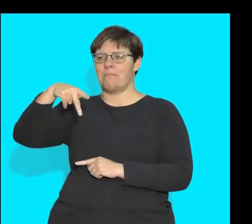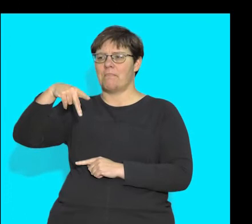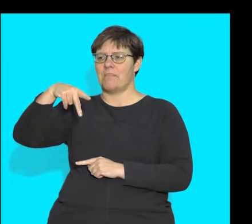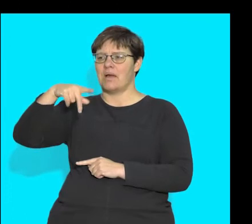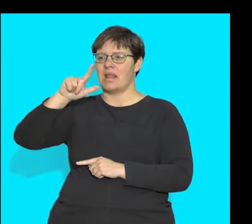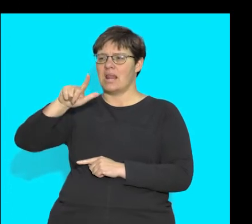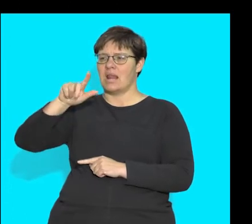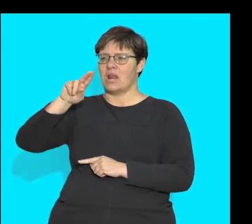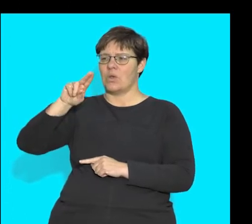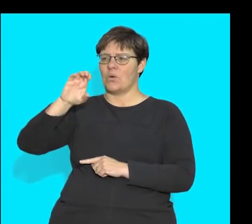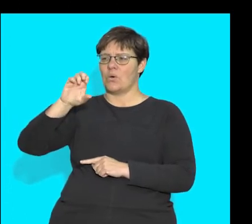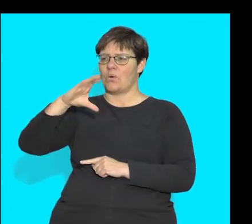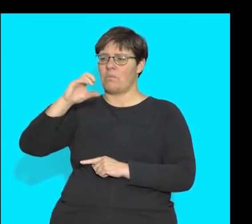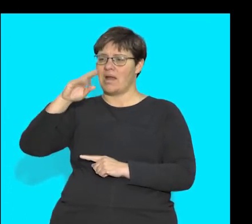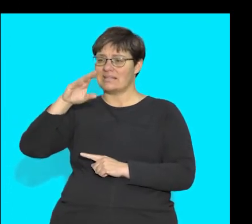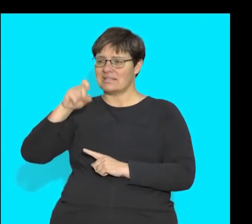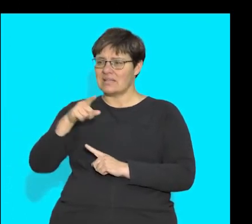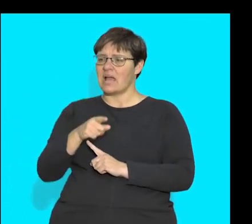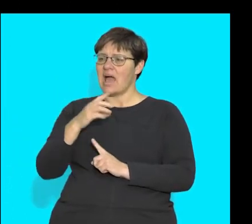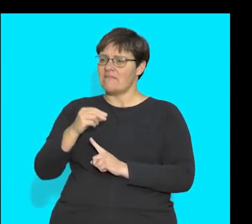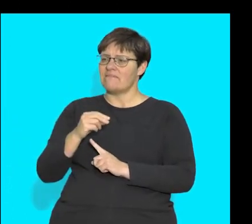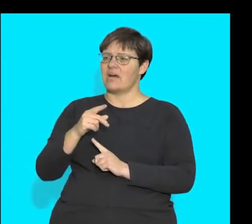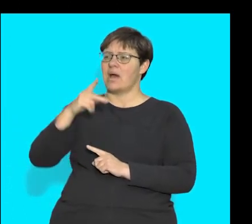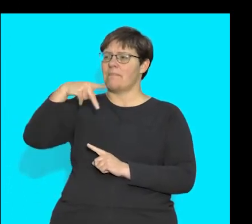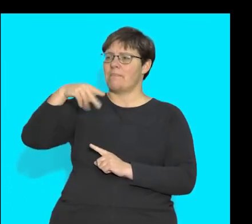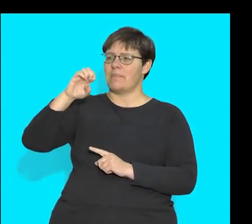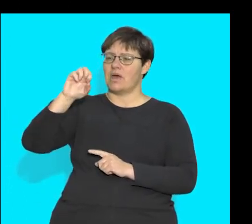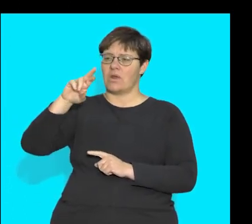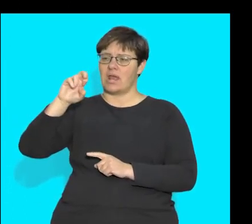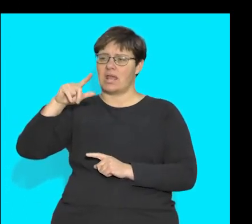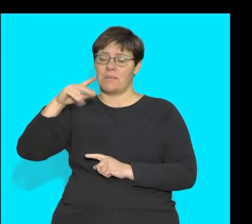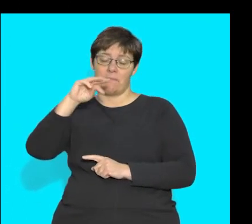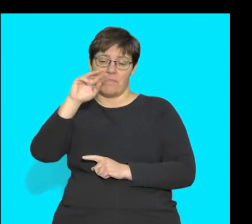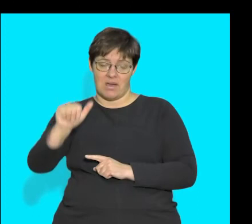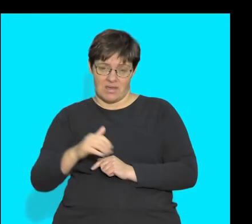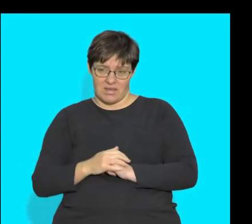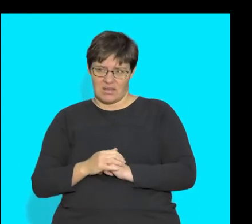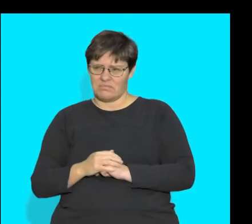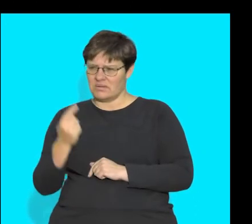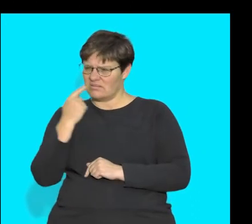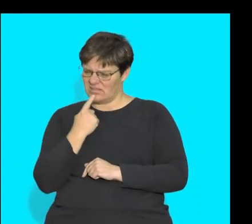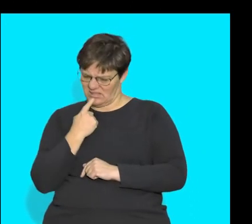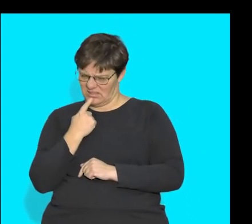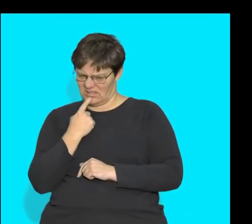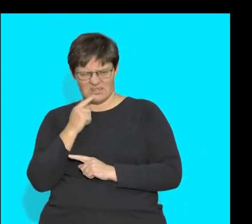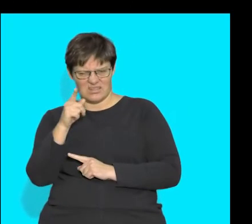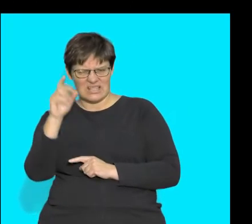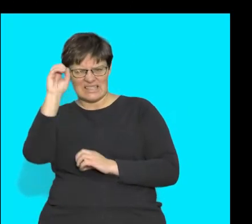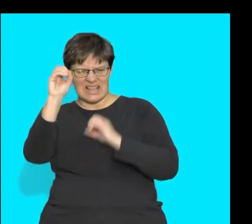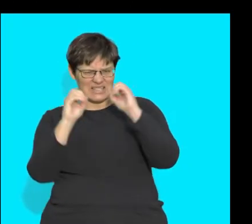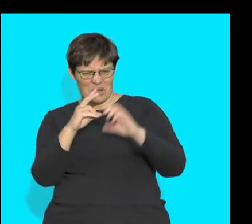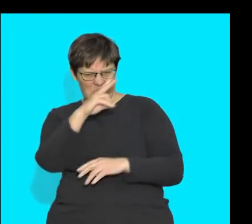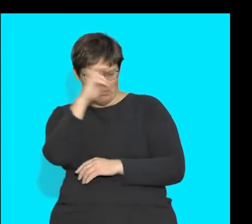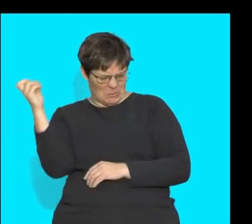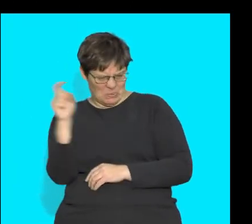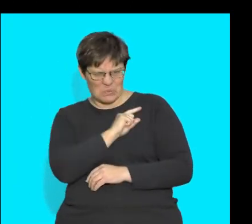you have a look over here, each one of these is a cell. Now, are you wondering, why is